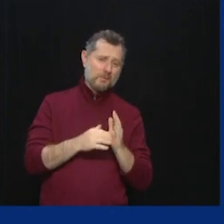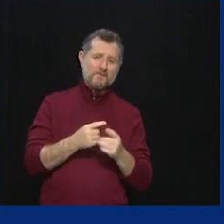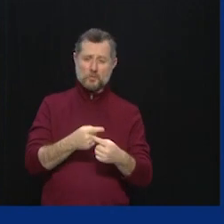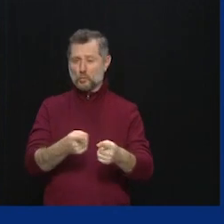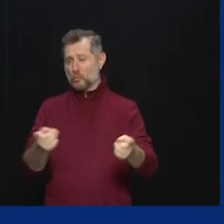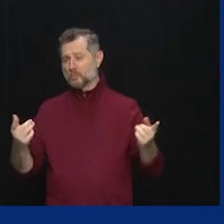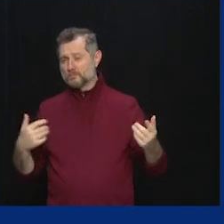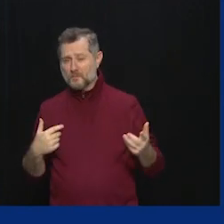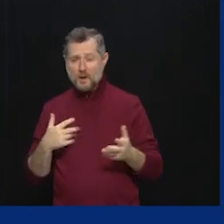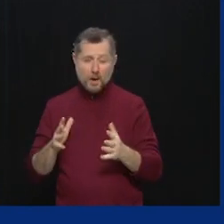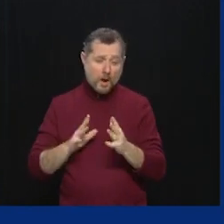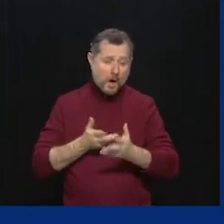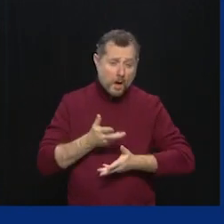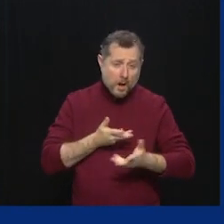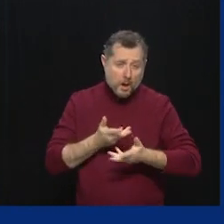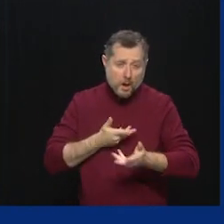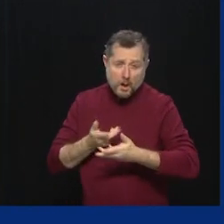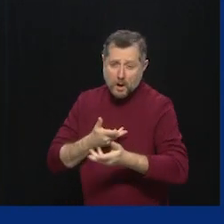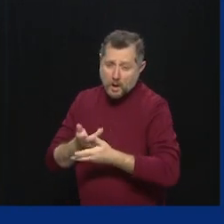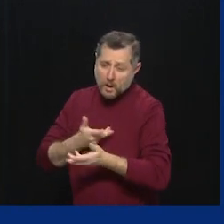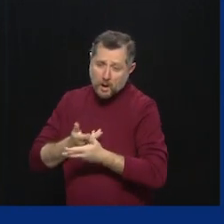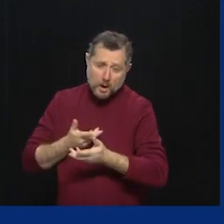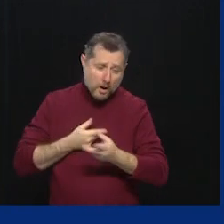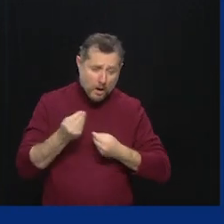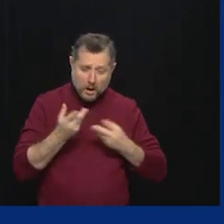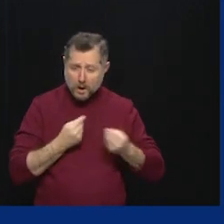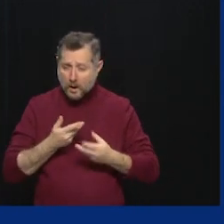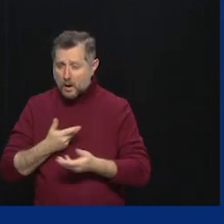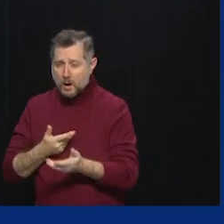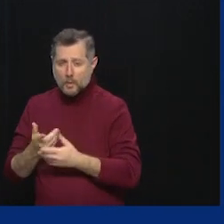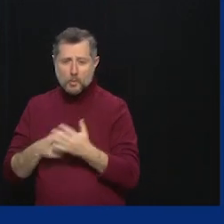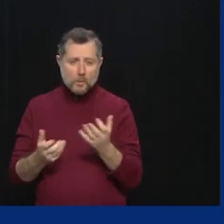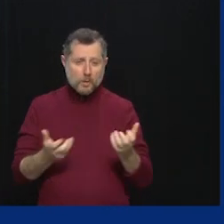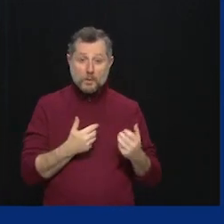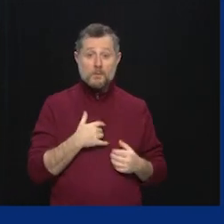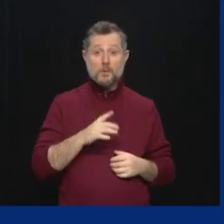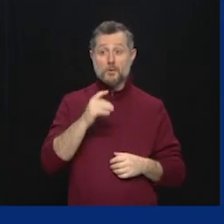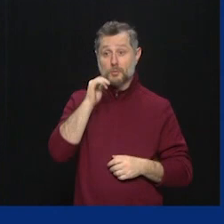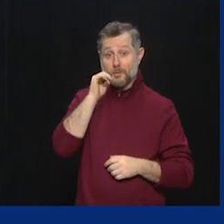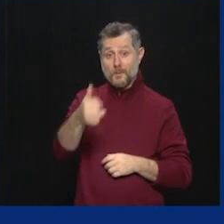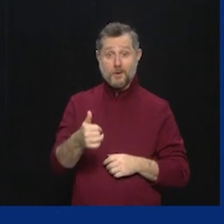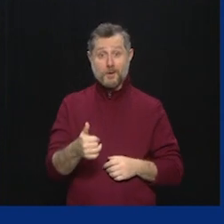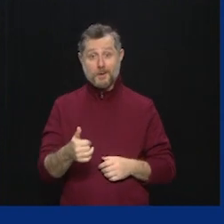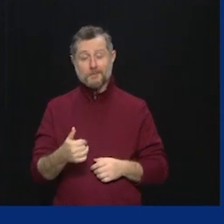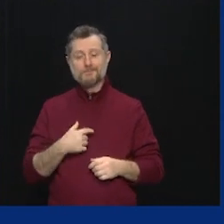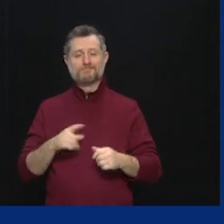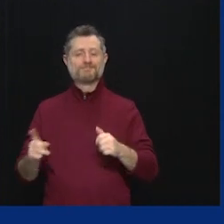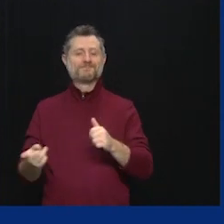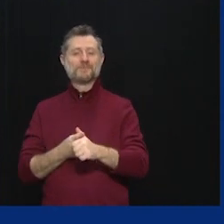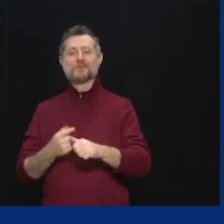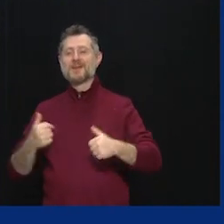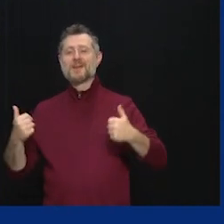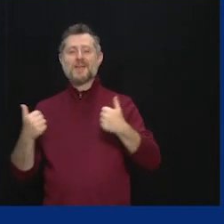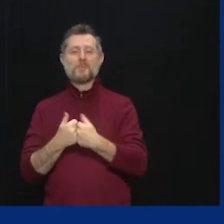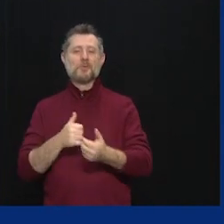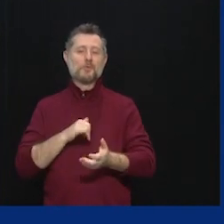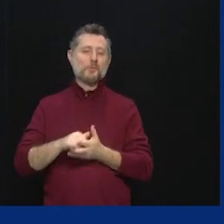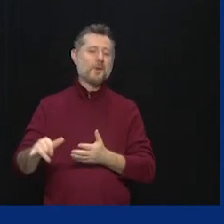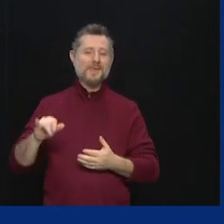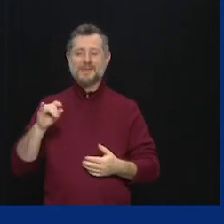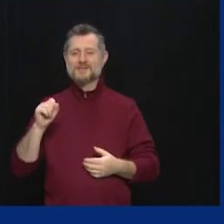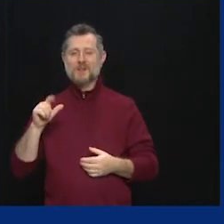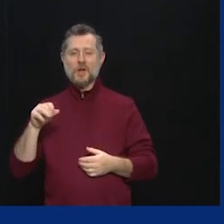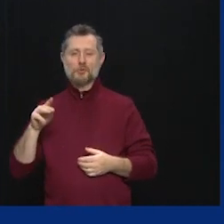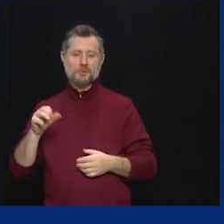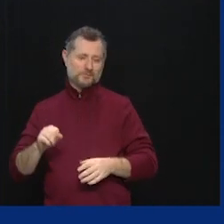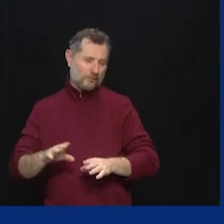told us what you wanted. And tomorrow when these doors open for the first game of the New York Islanders, I hope we have delivered to the fans,